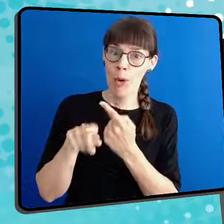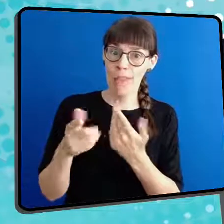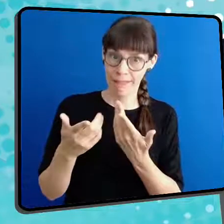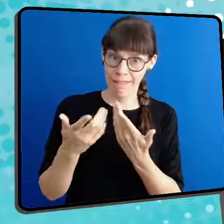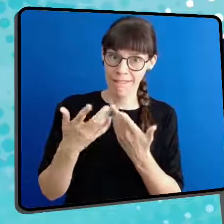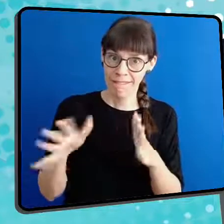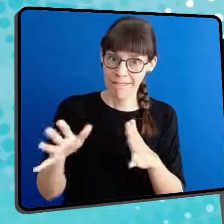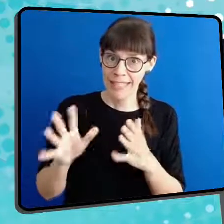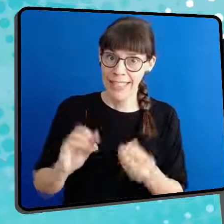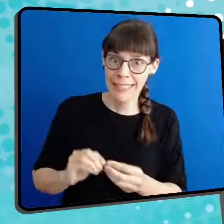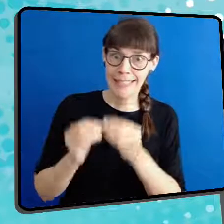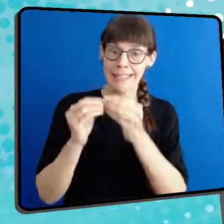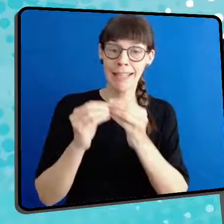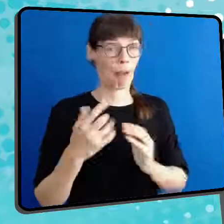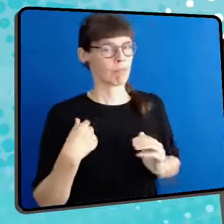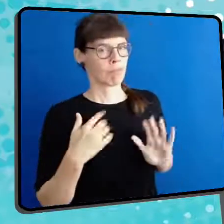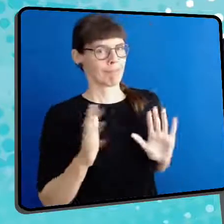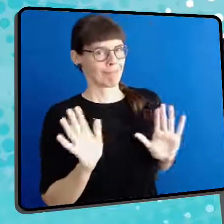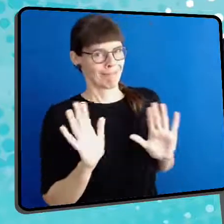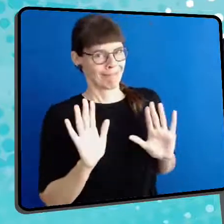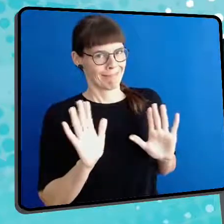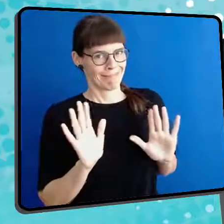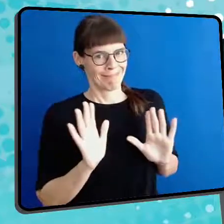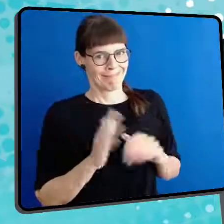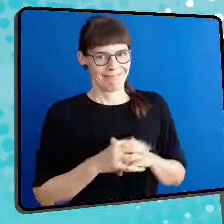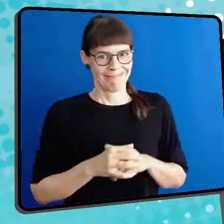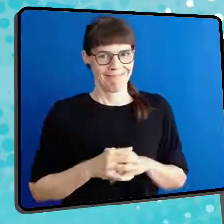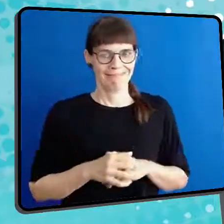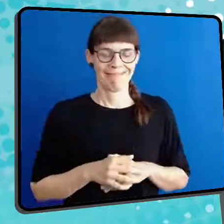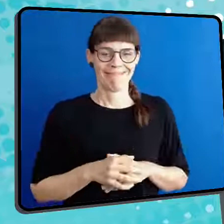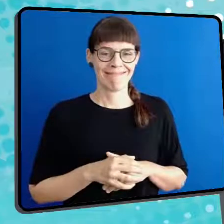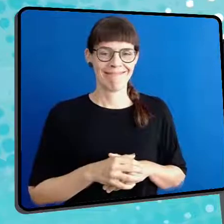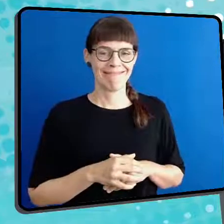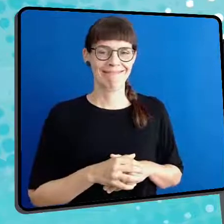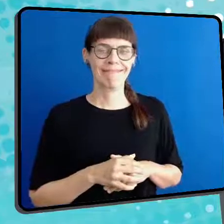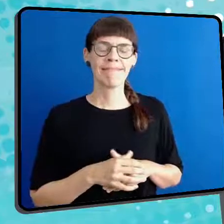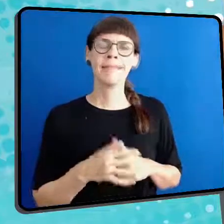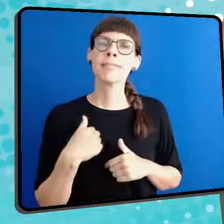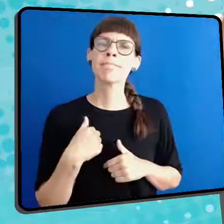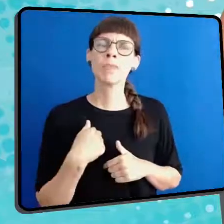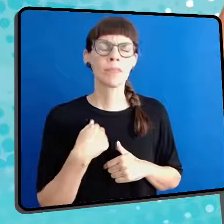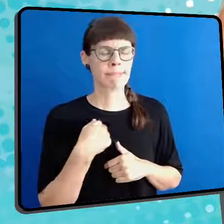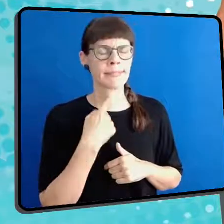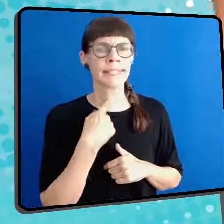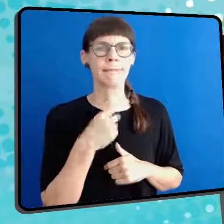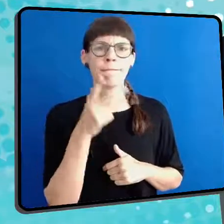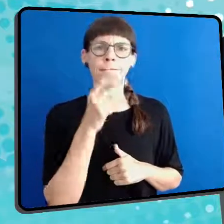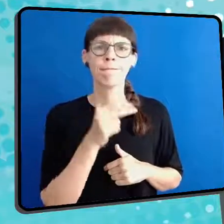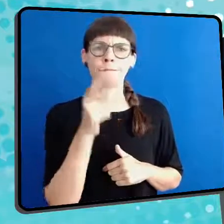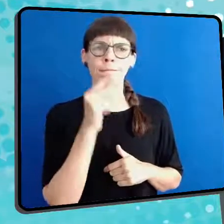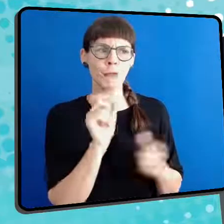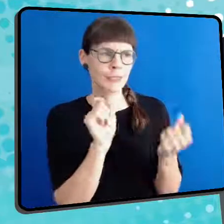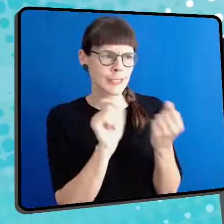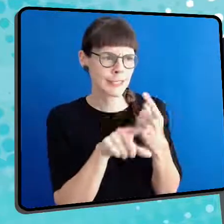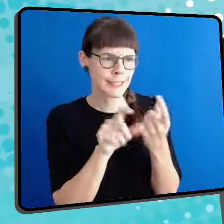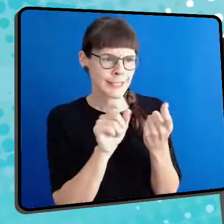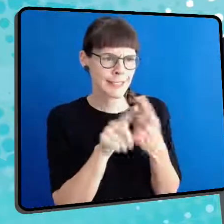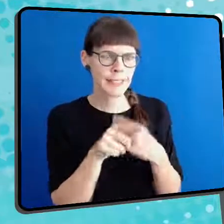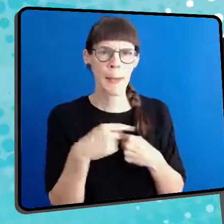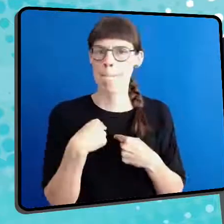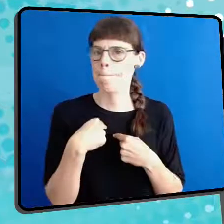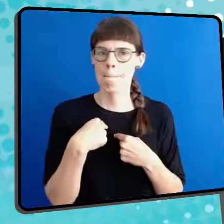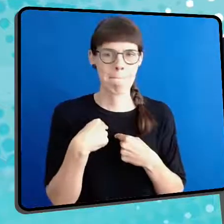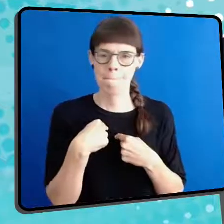Not Amy. a voice. Yeah. A voice bot. No, I haven't. I've always